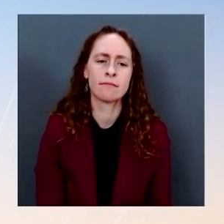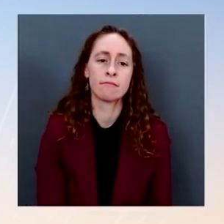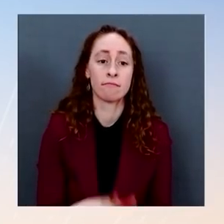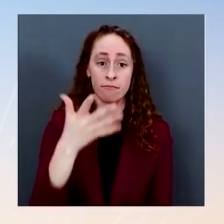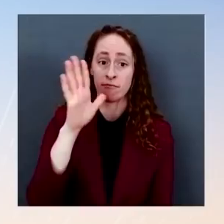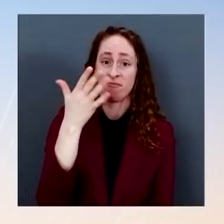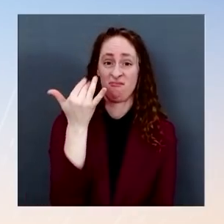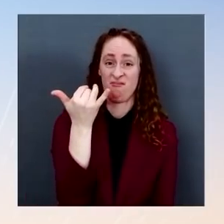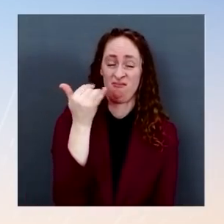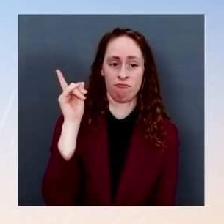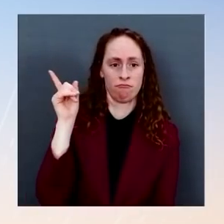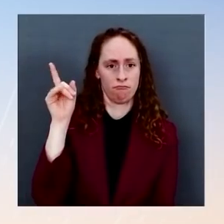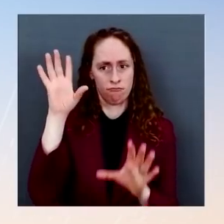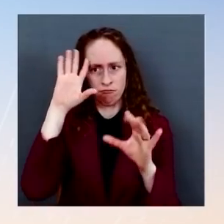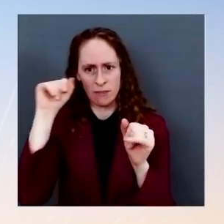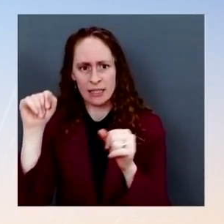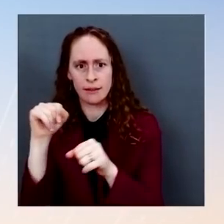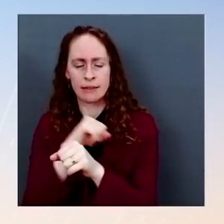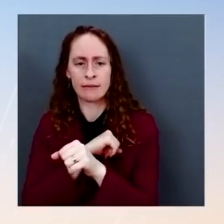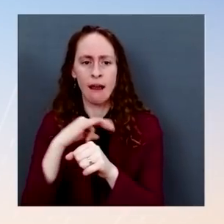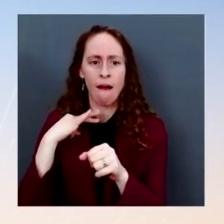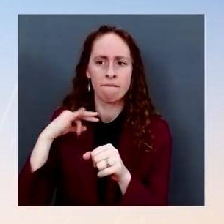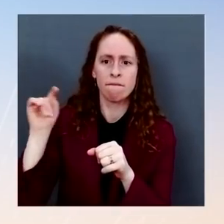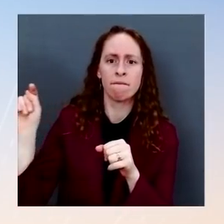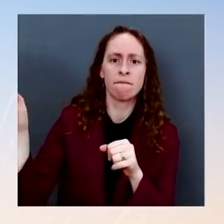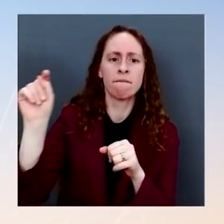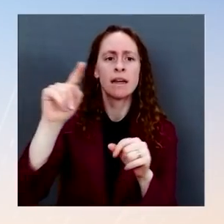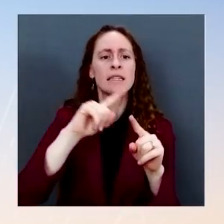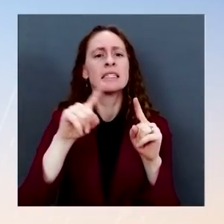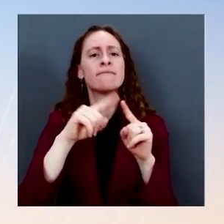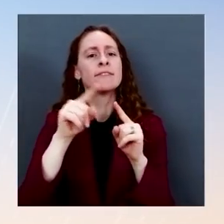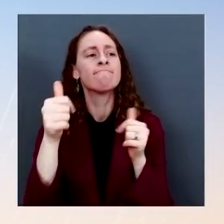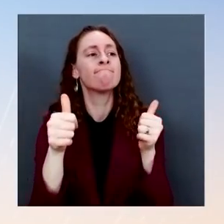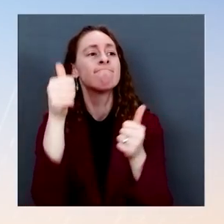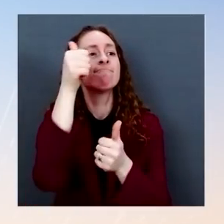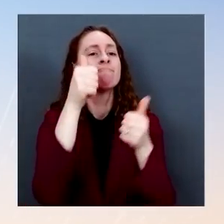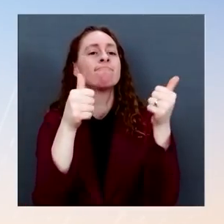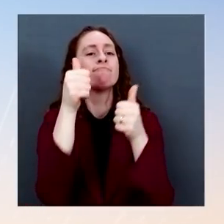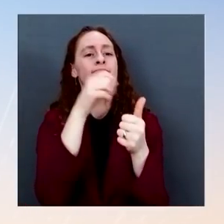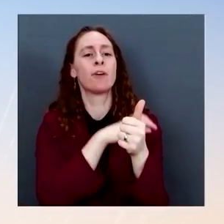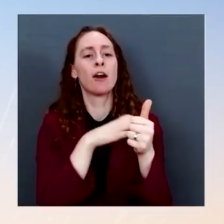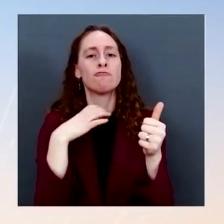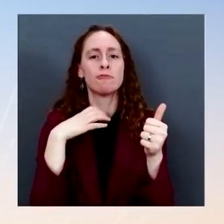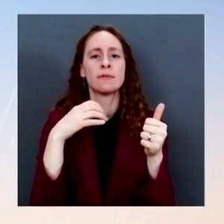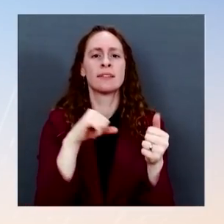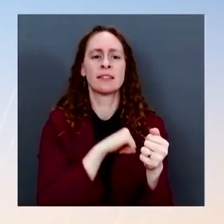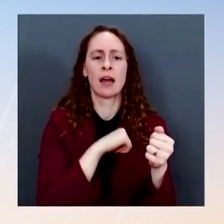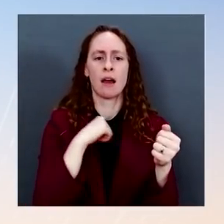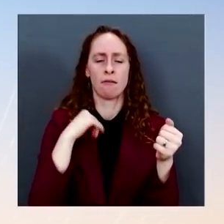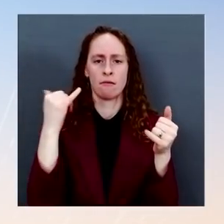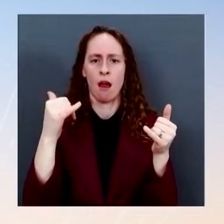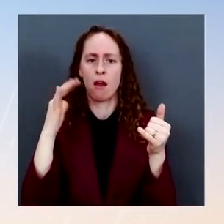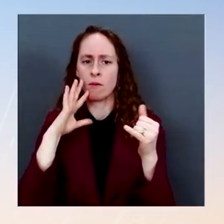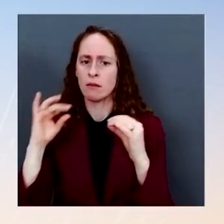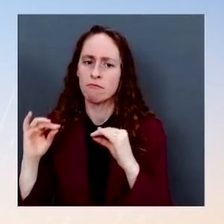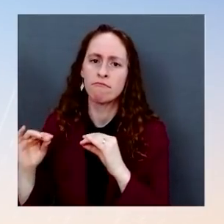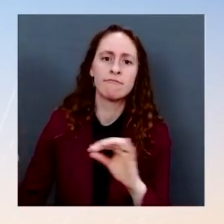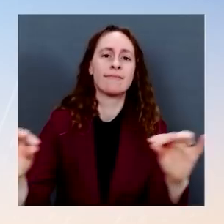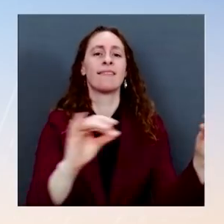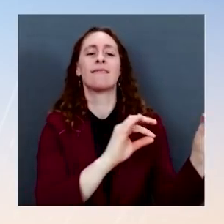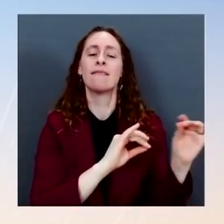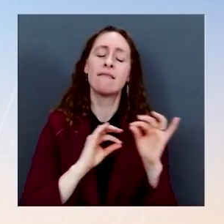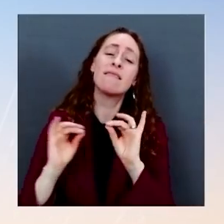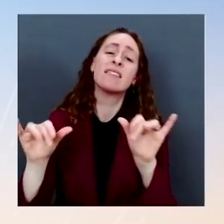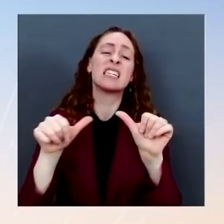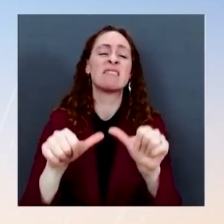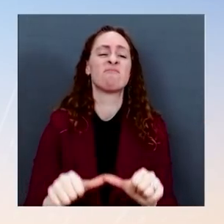engaged with leadership, with members of the Senate and their staff, over the course of the last 24 hours to